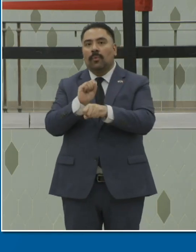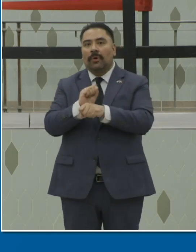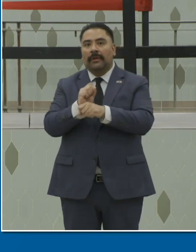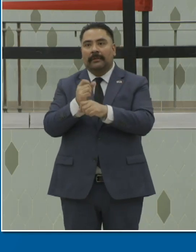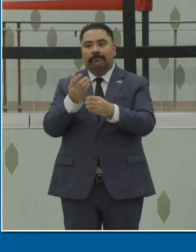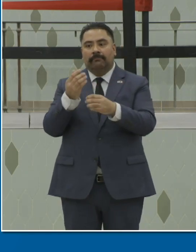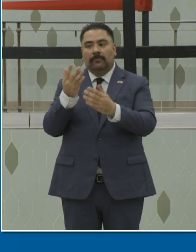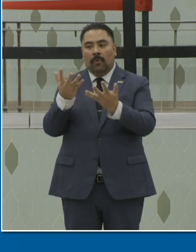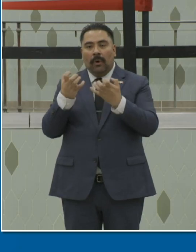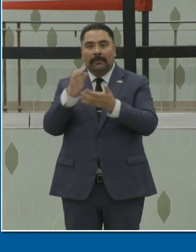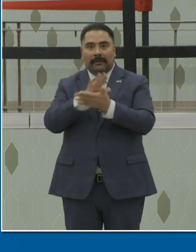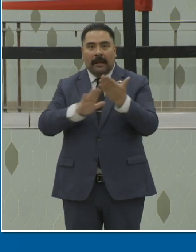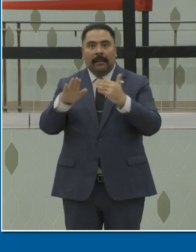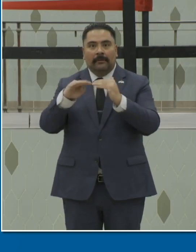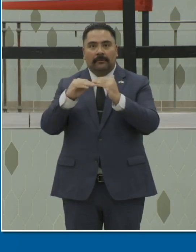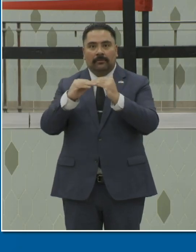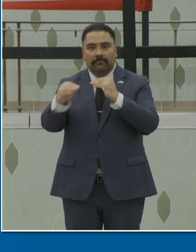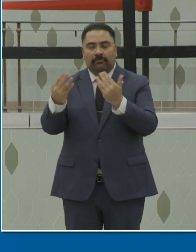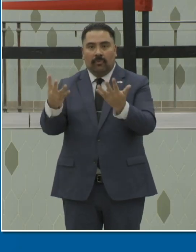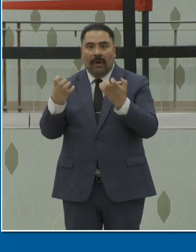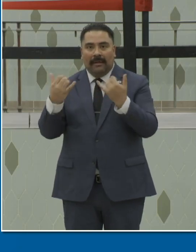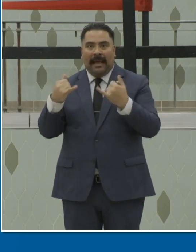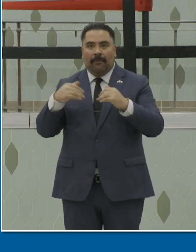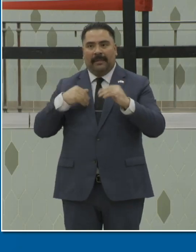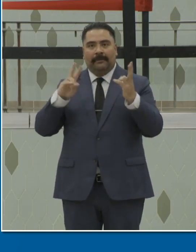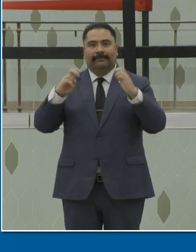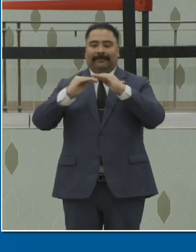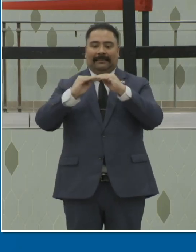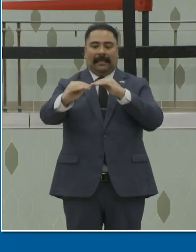getting a degree now that I'm stable again.